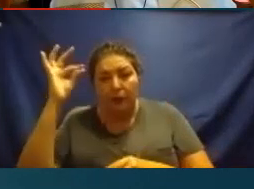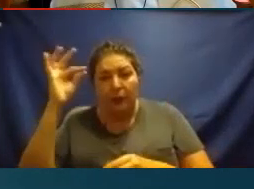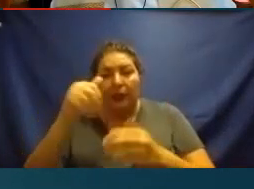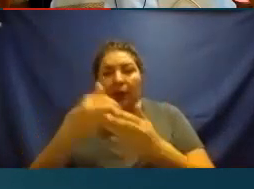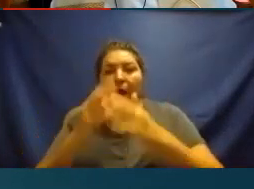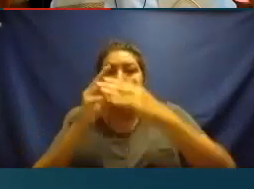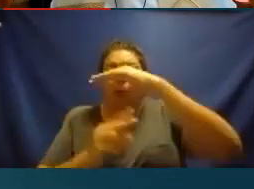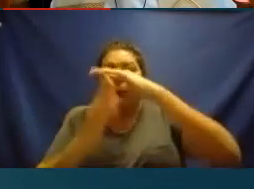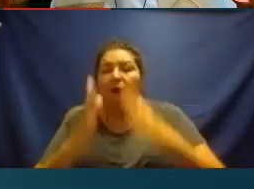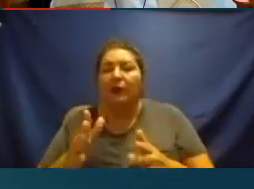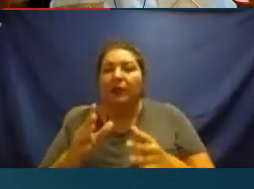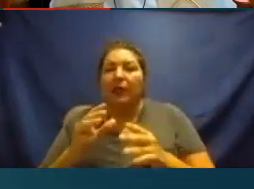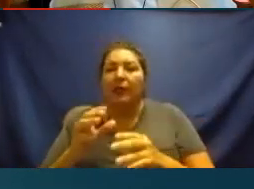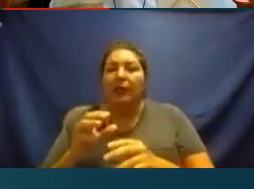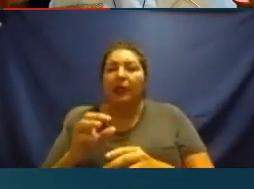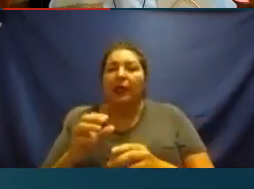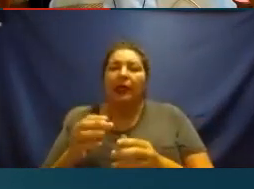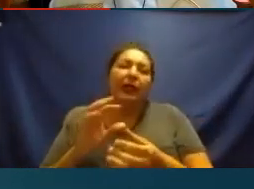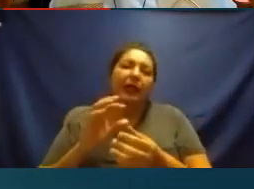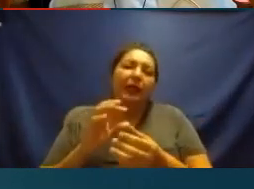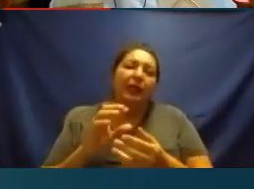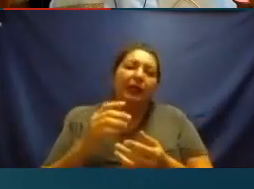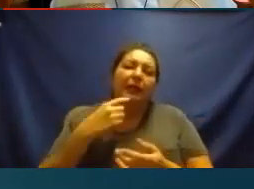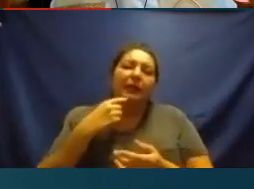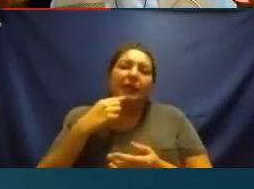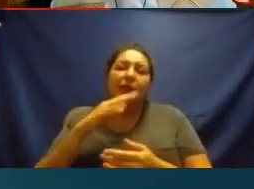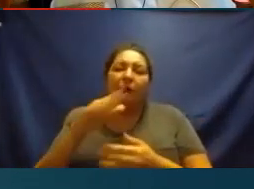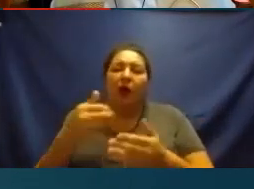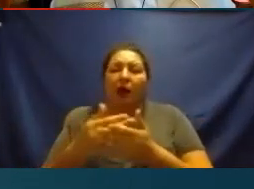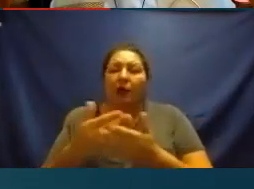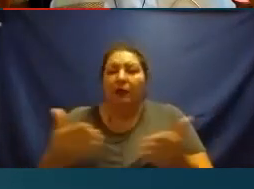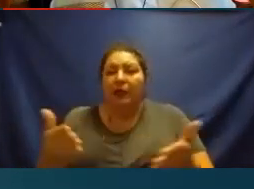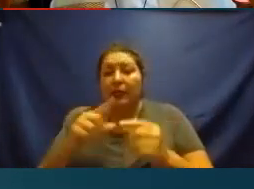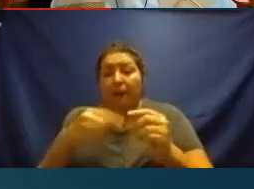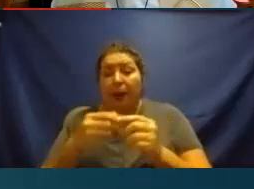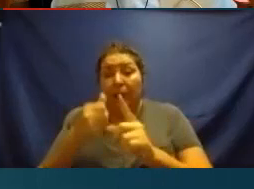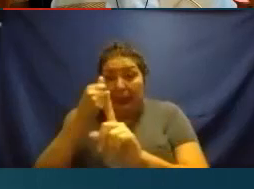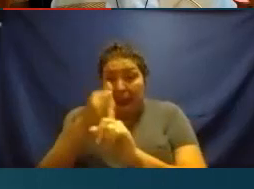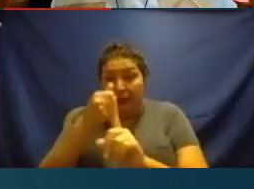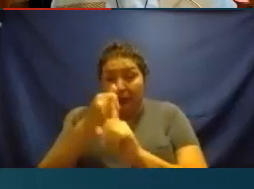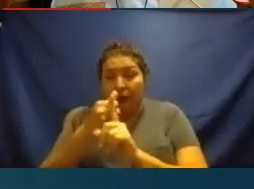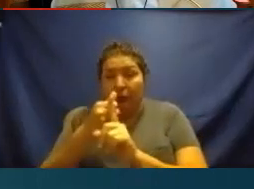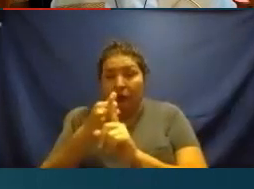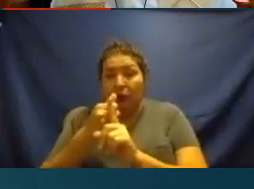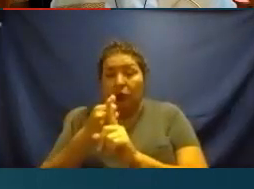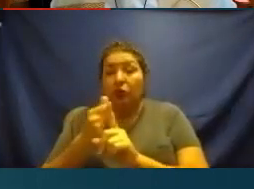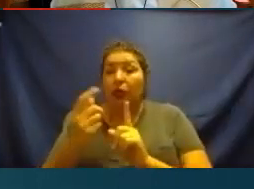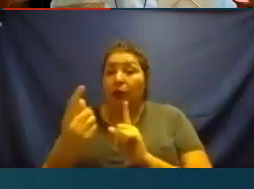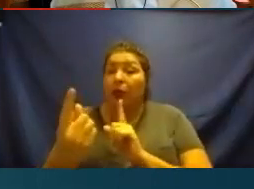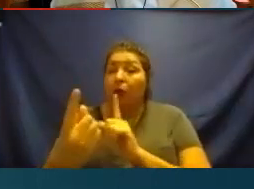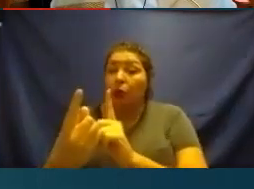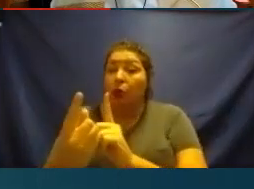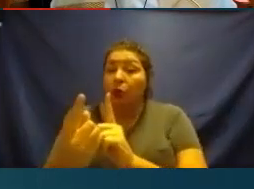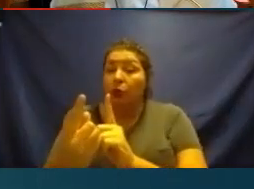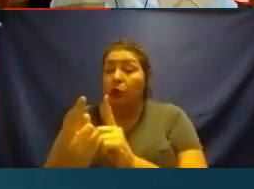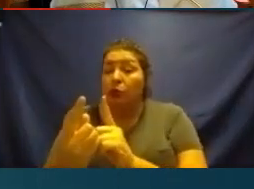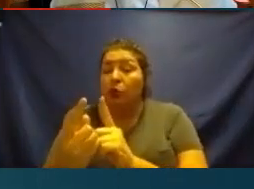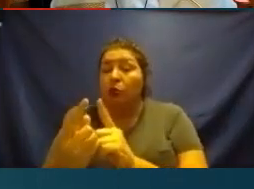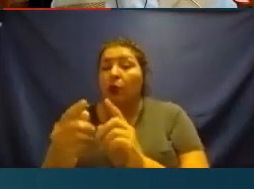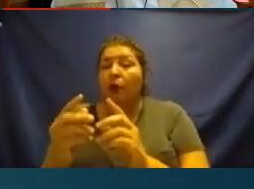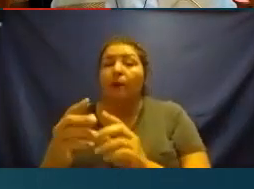them all the scriptures, the things concerning himself. So they drew near to a village which they were going. He